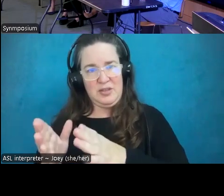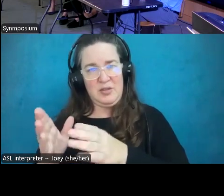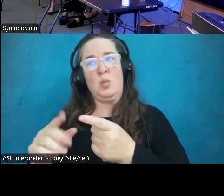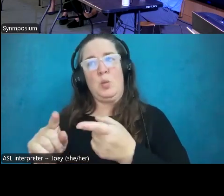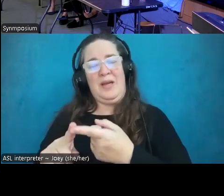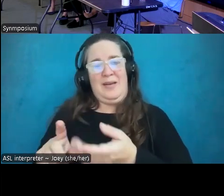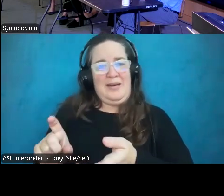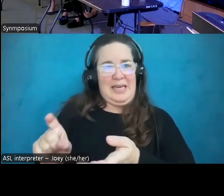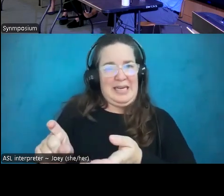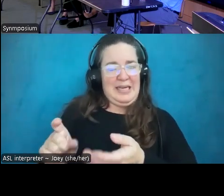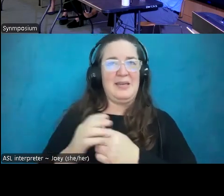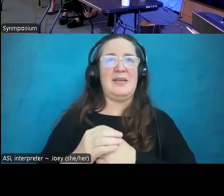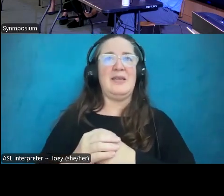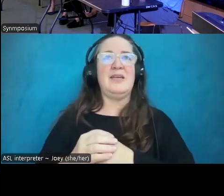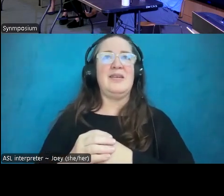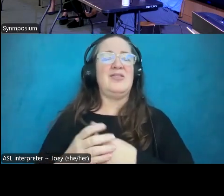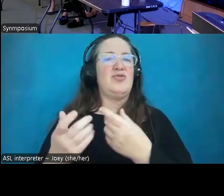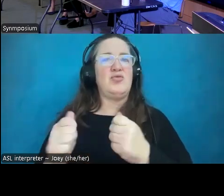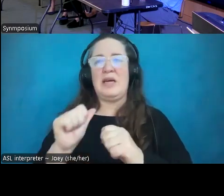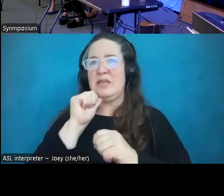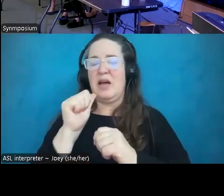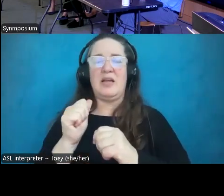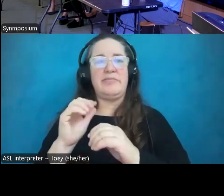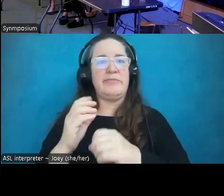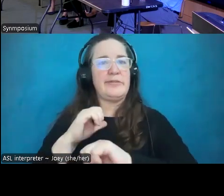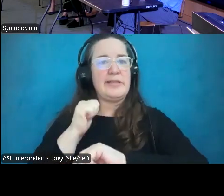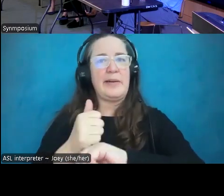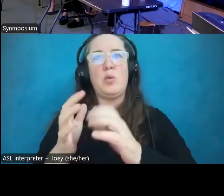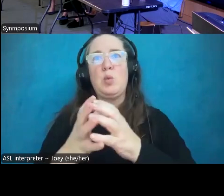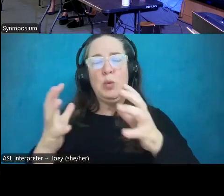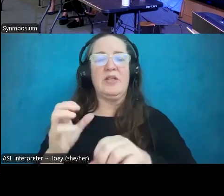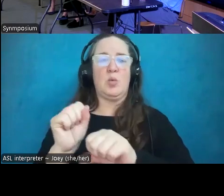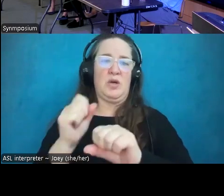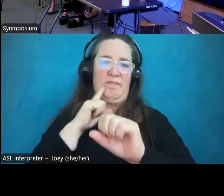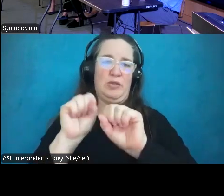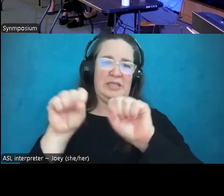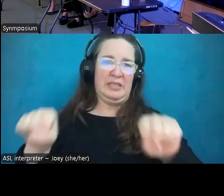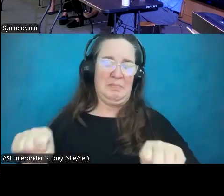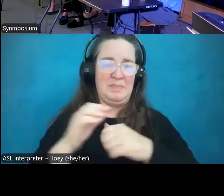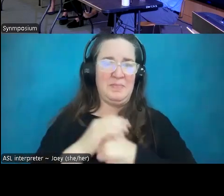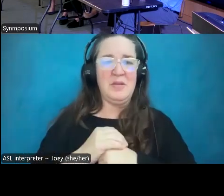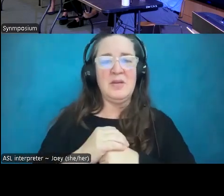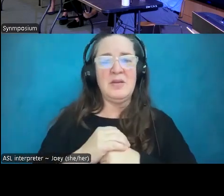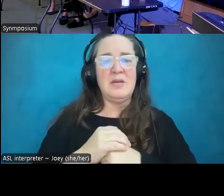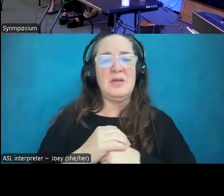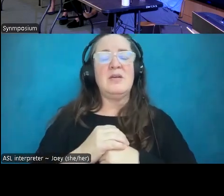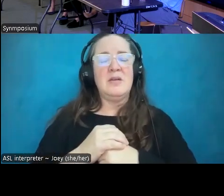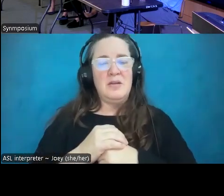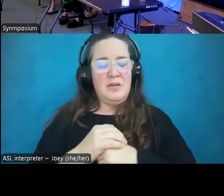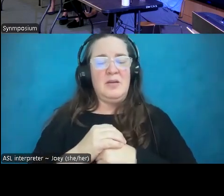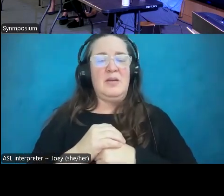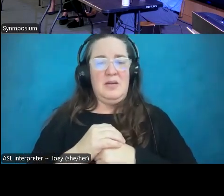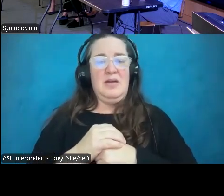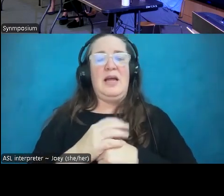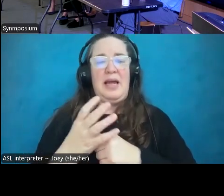I think there also needs to be training for specialists as part of this, and so I think that's the next step in our thinking